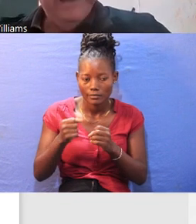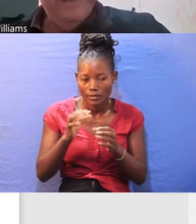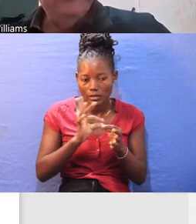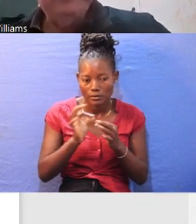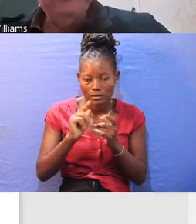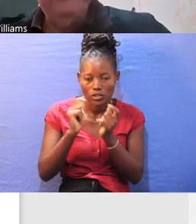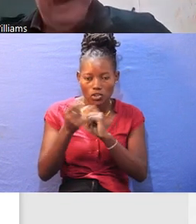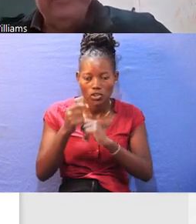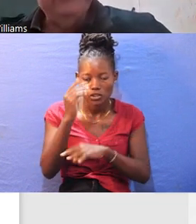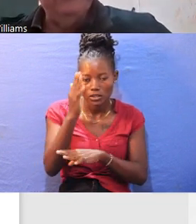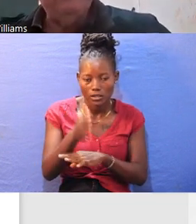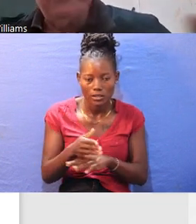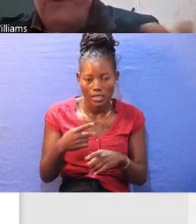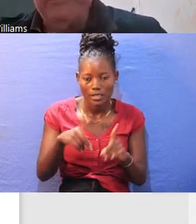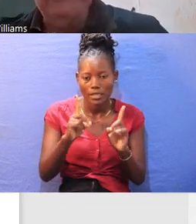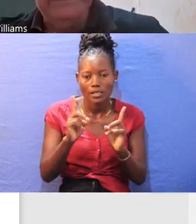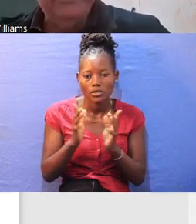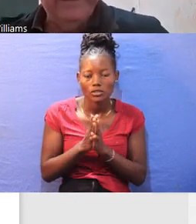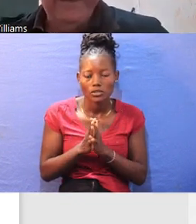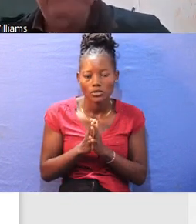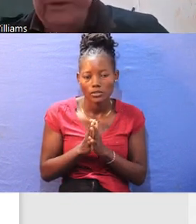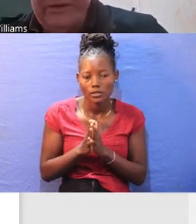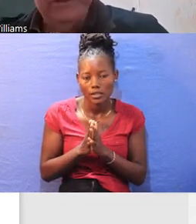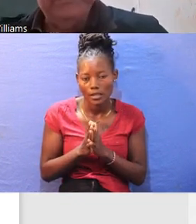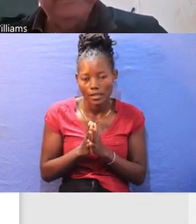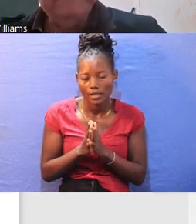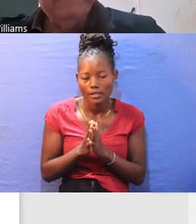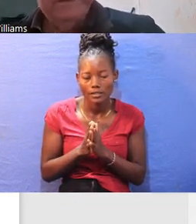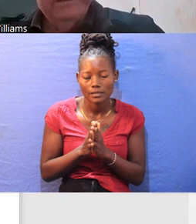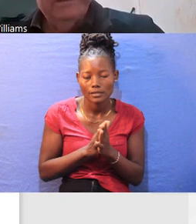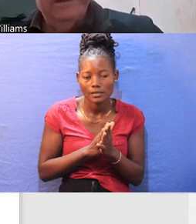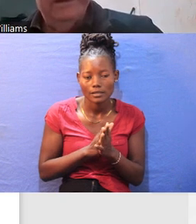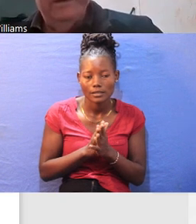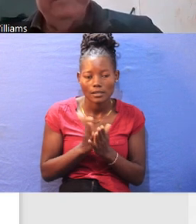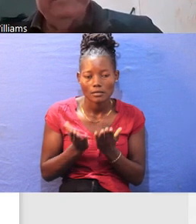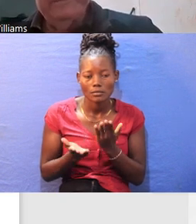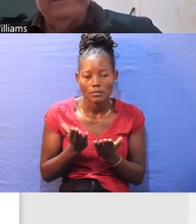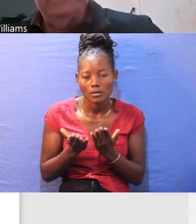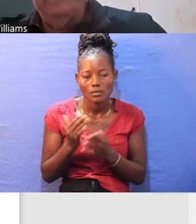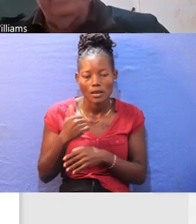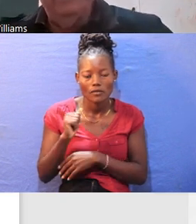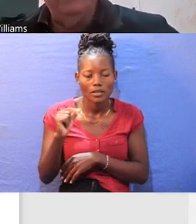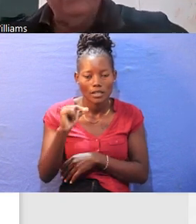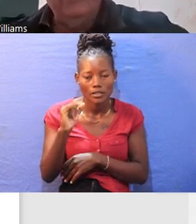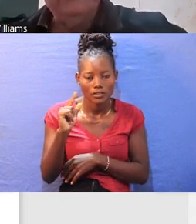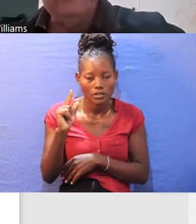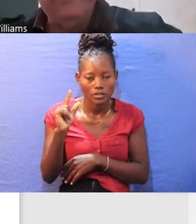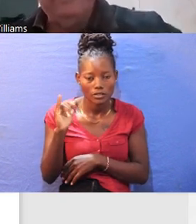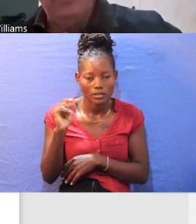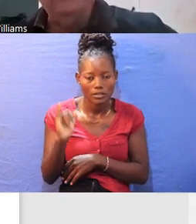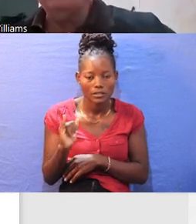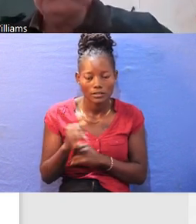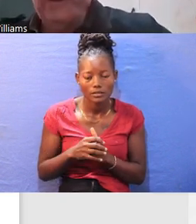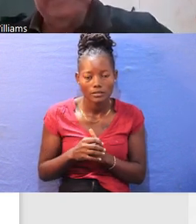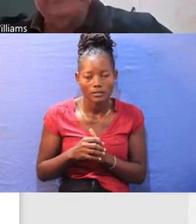And the guy that sprints the fastest is probably going to have better agility. A lot of coaches, I